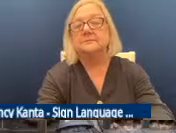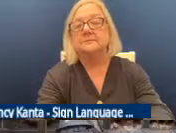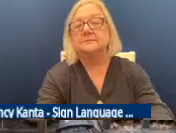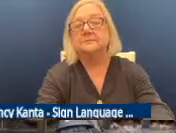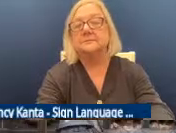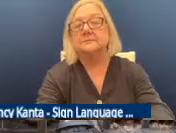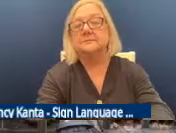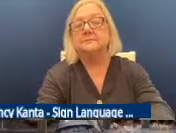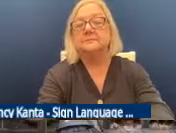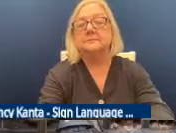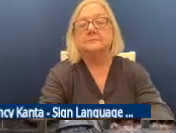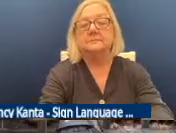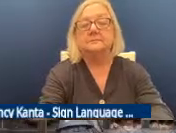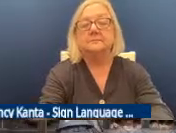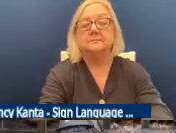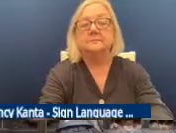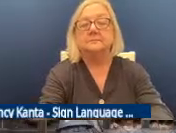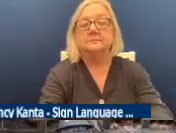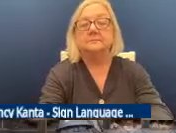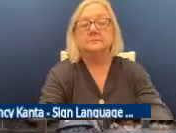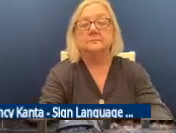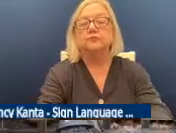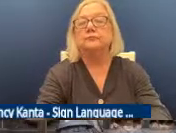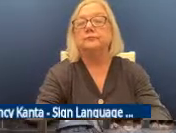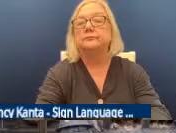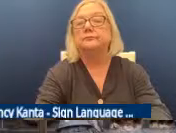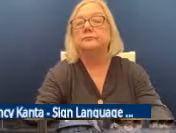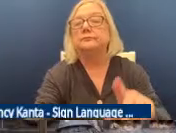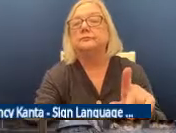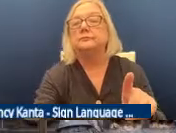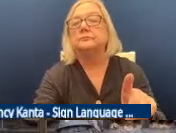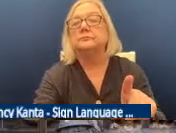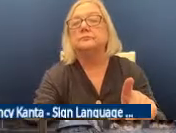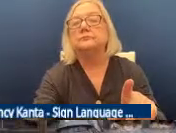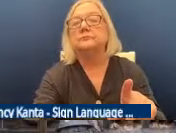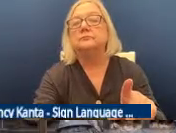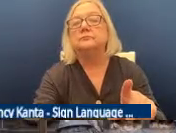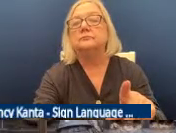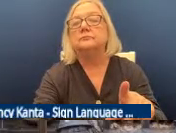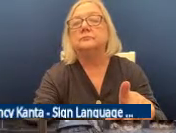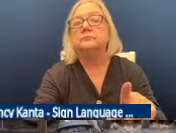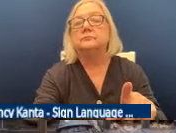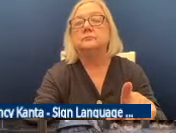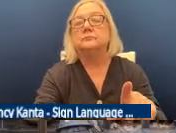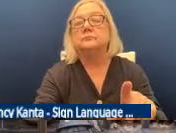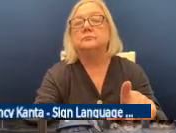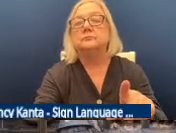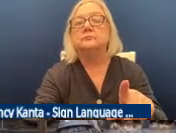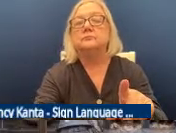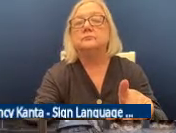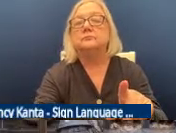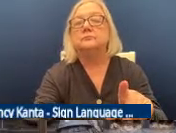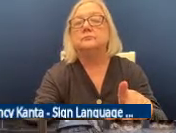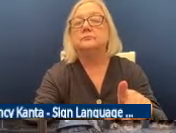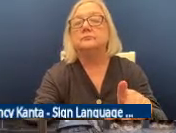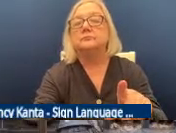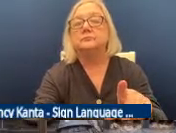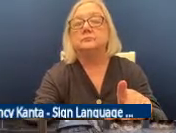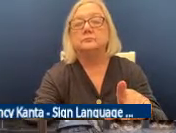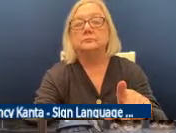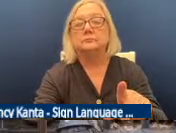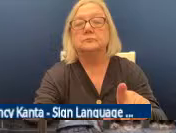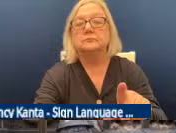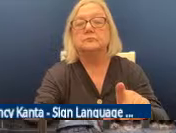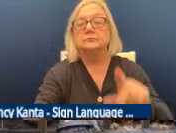NEPA-based organization to an organization that's going to be focused on delivery. So in order to make that